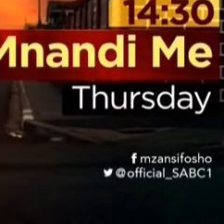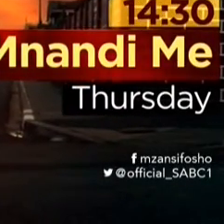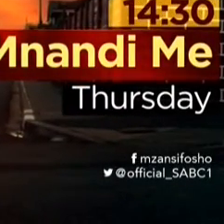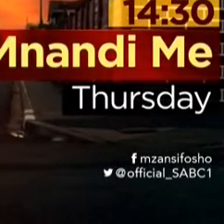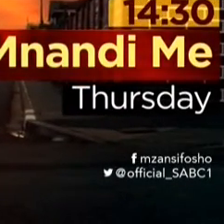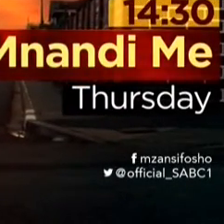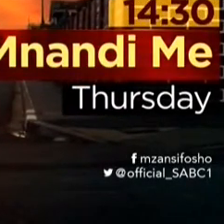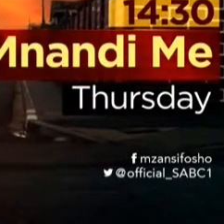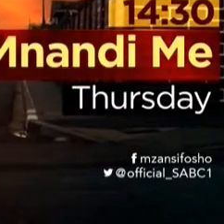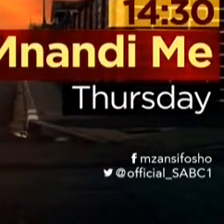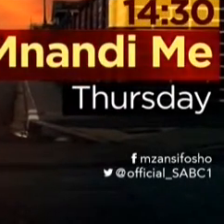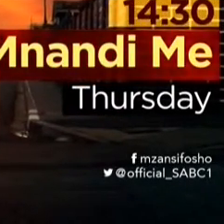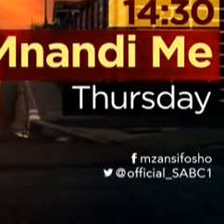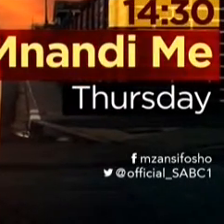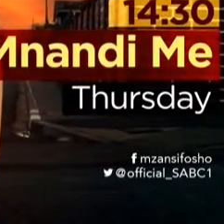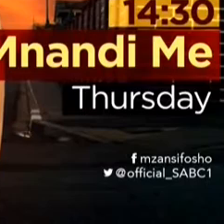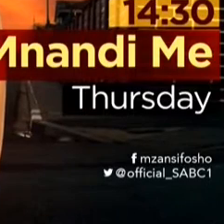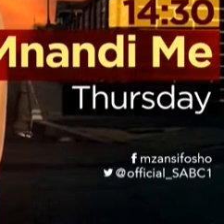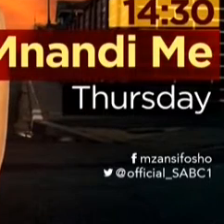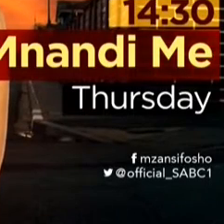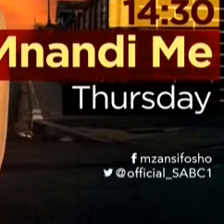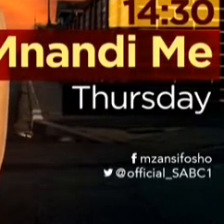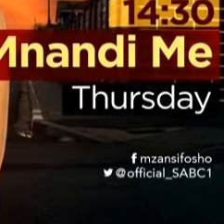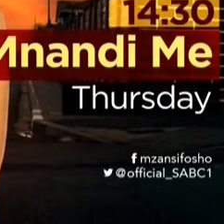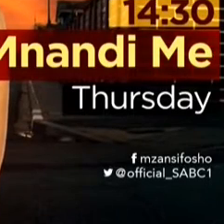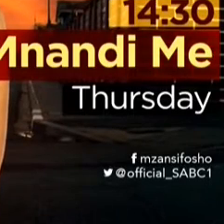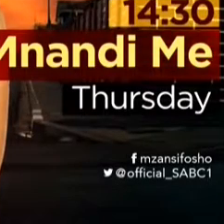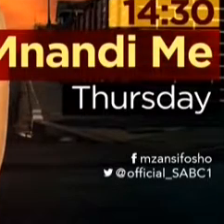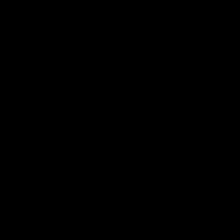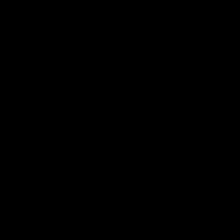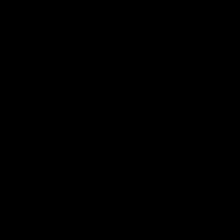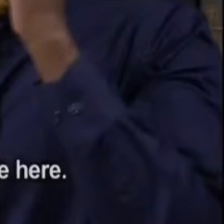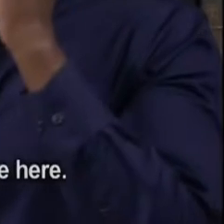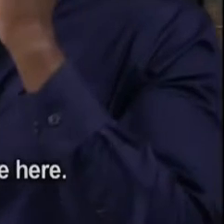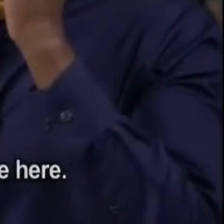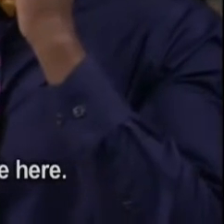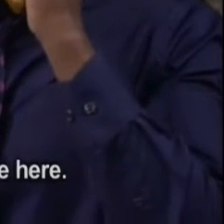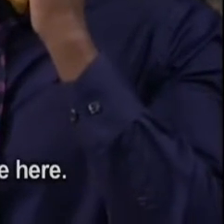here on SABC 1 Msanzi. For sure.